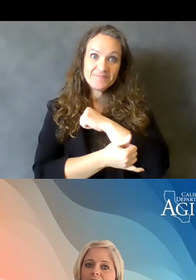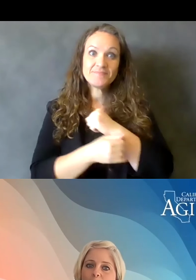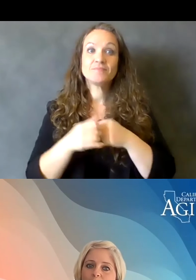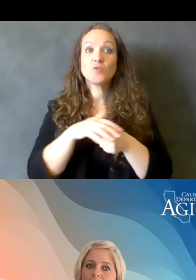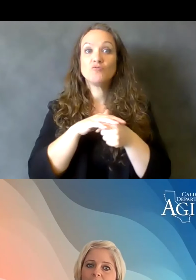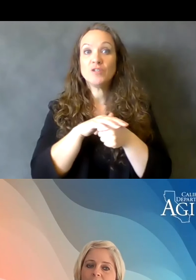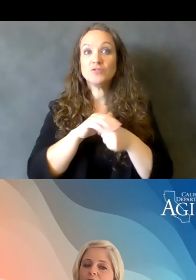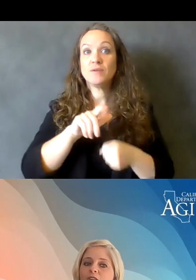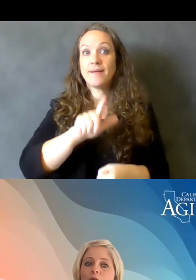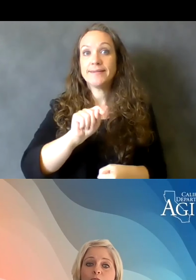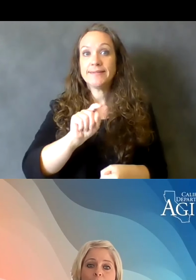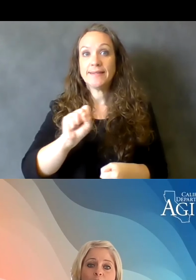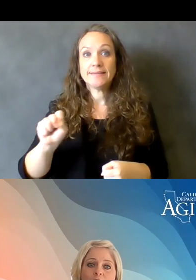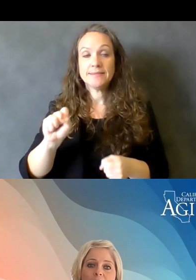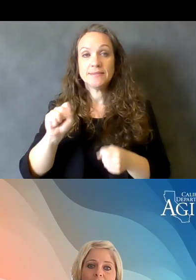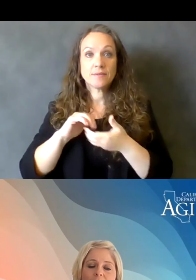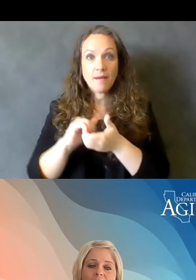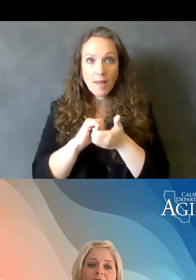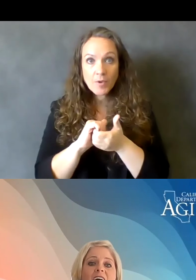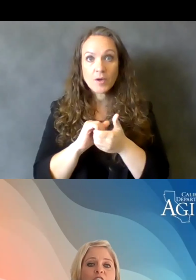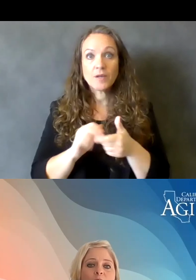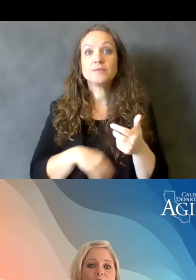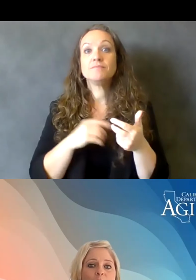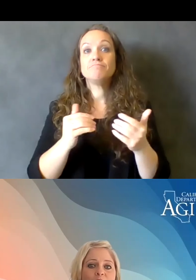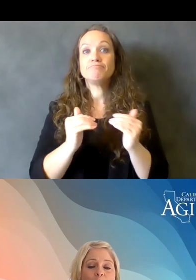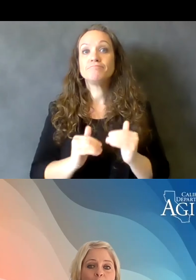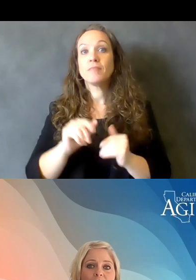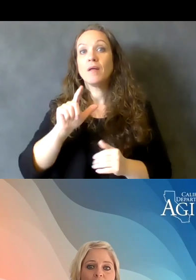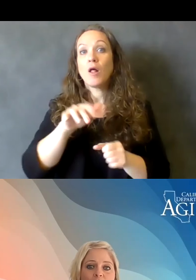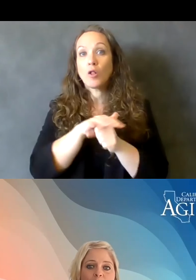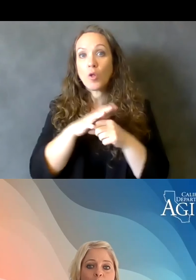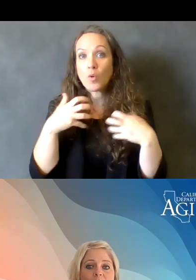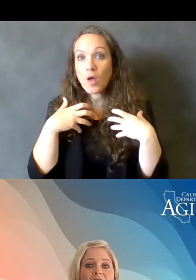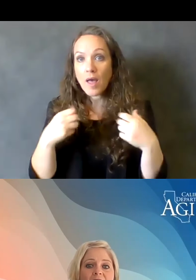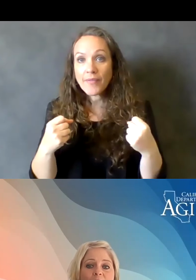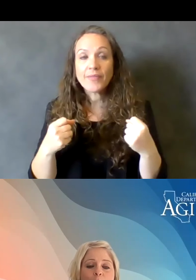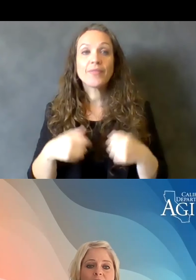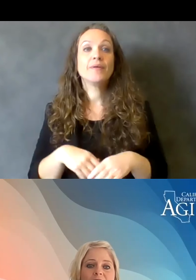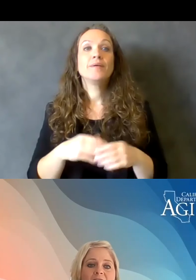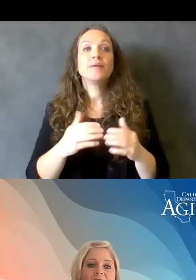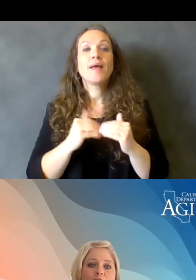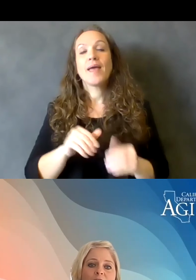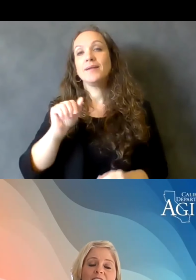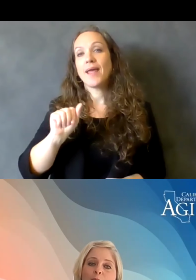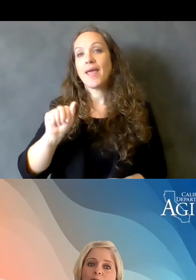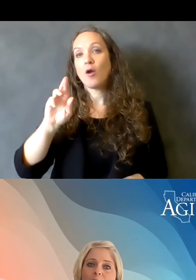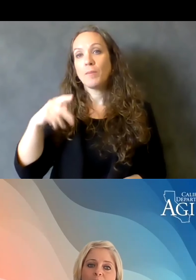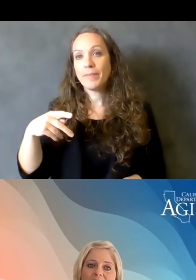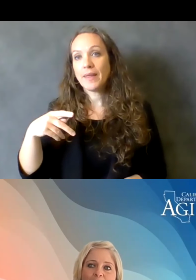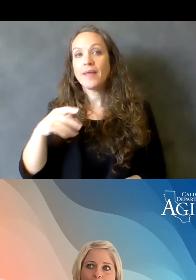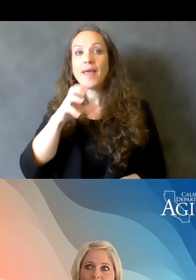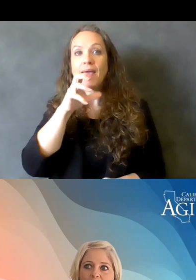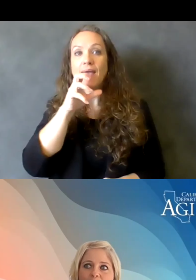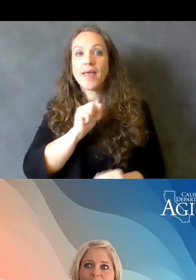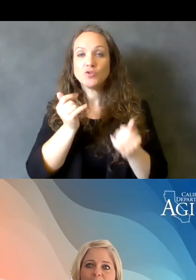LTSS collaboratives, local health jurisdictions, as well as building up our relationships with AARP's age-friendly network members